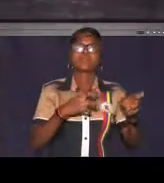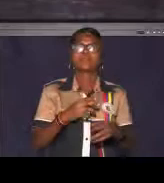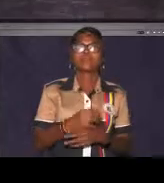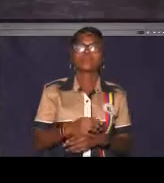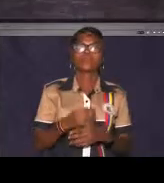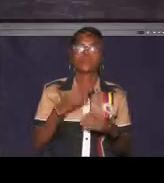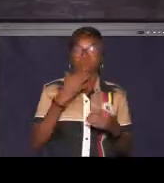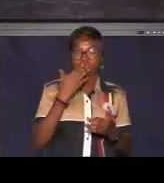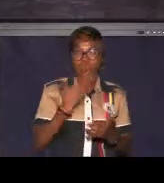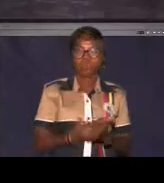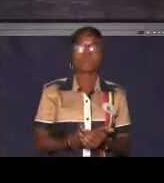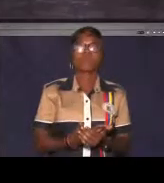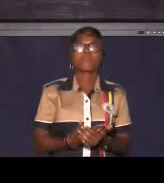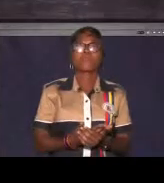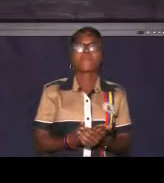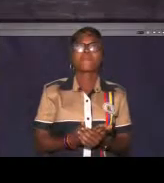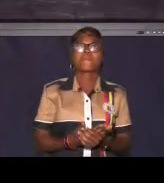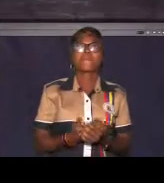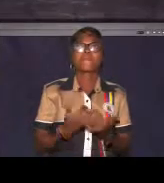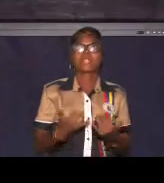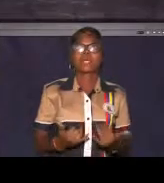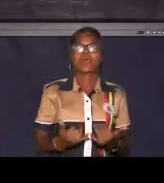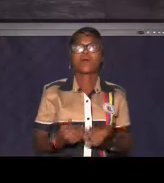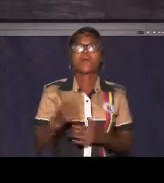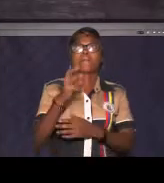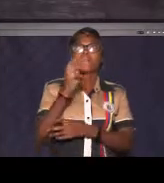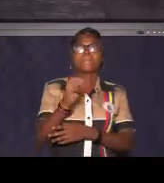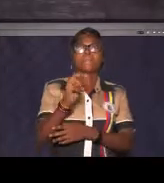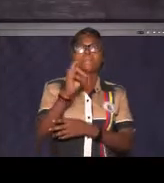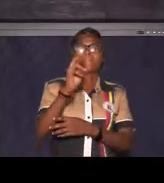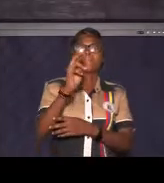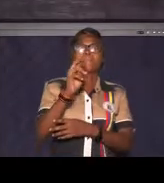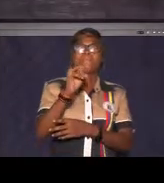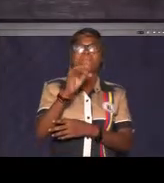ready, pupils? Good. Now, minerals.